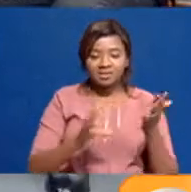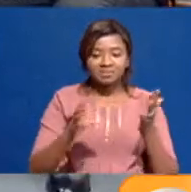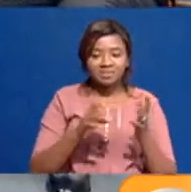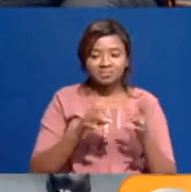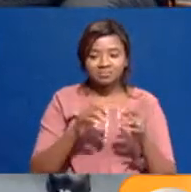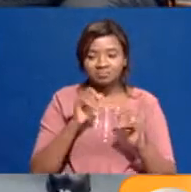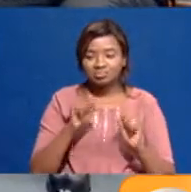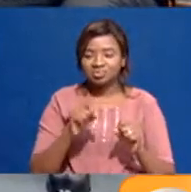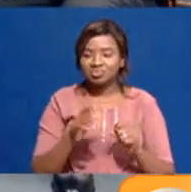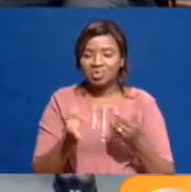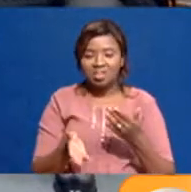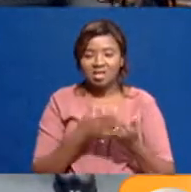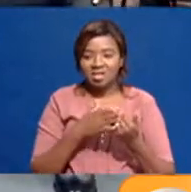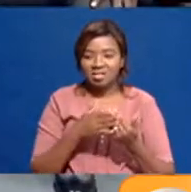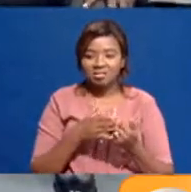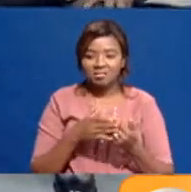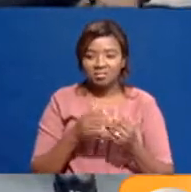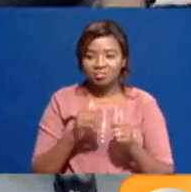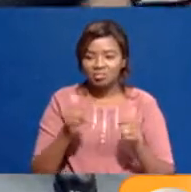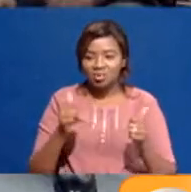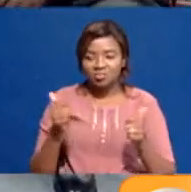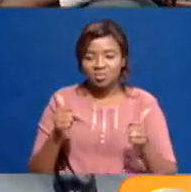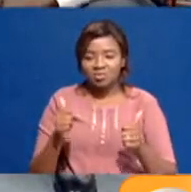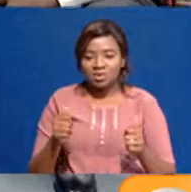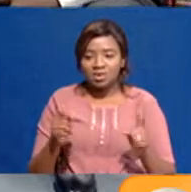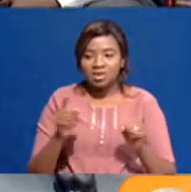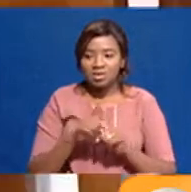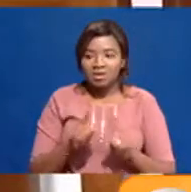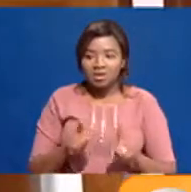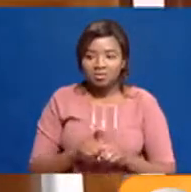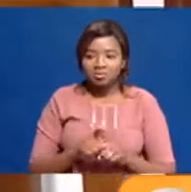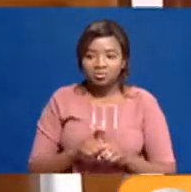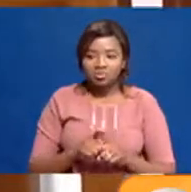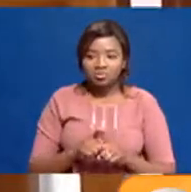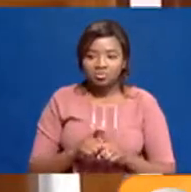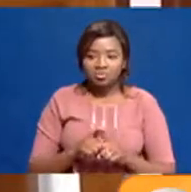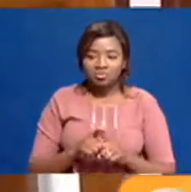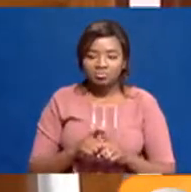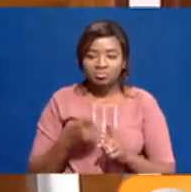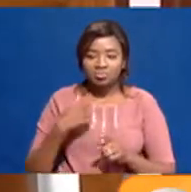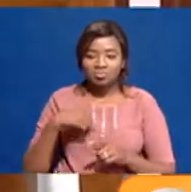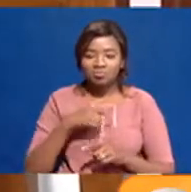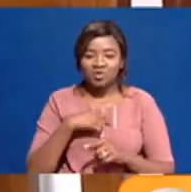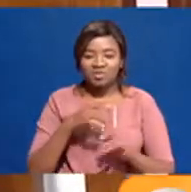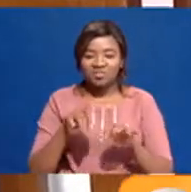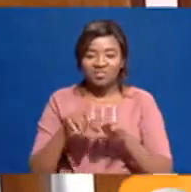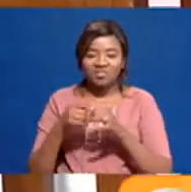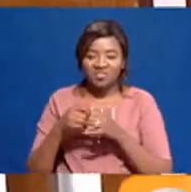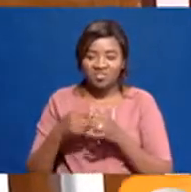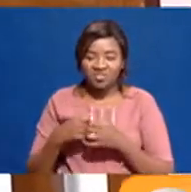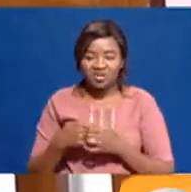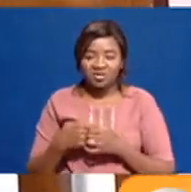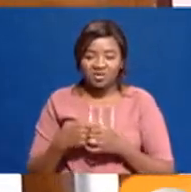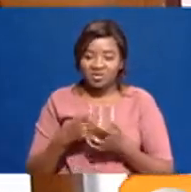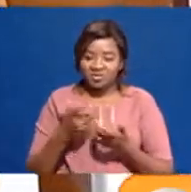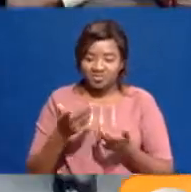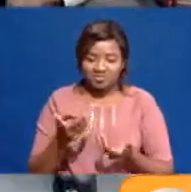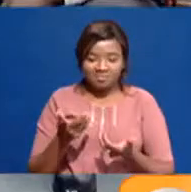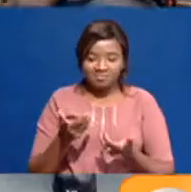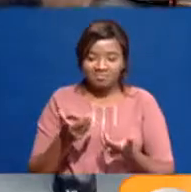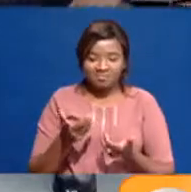will not allow a lot of these things which are doing. And then we end up with meritocracy rather than idiocracy.